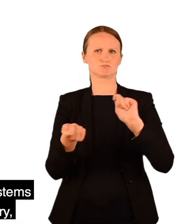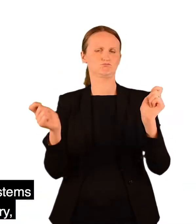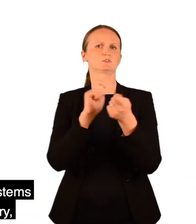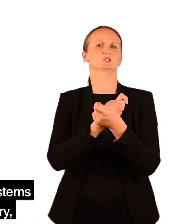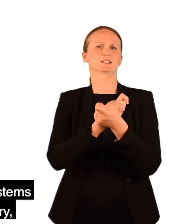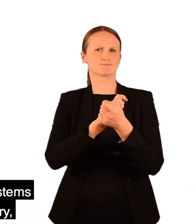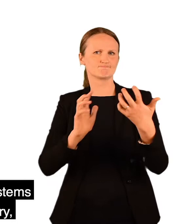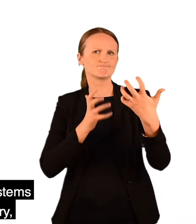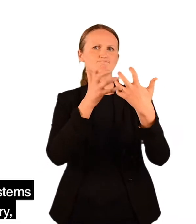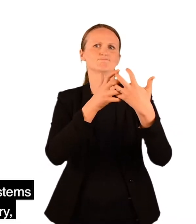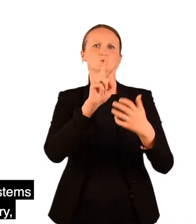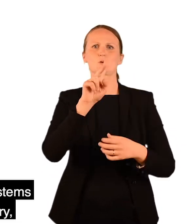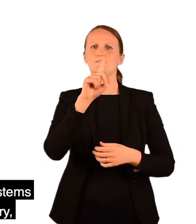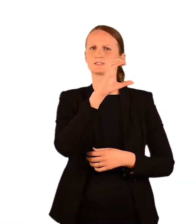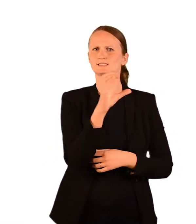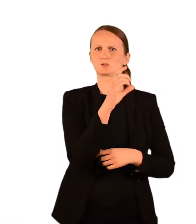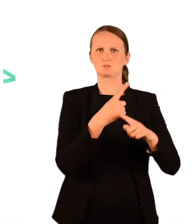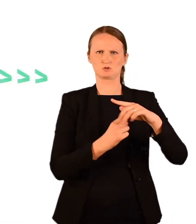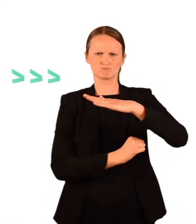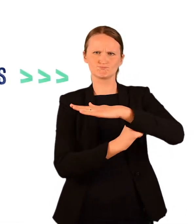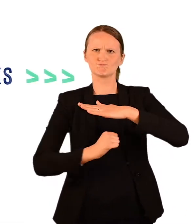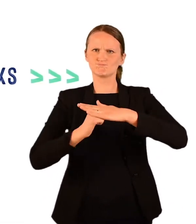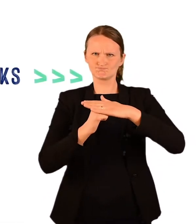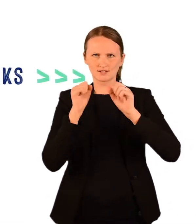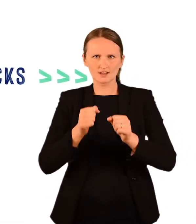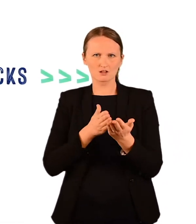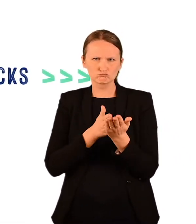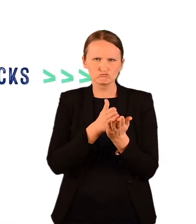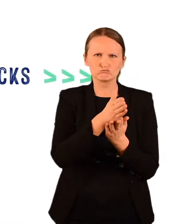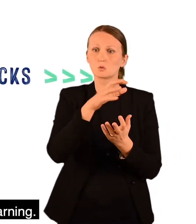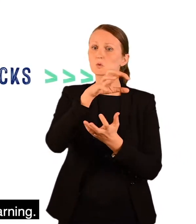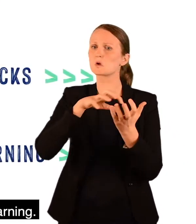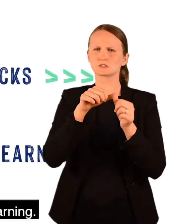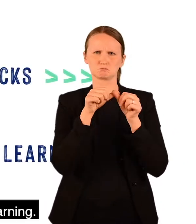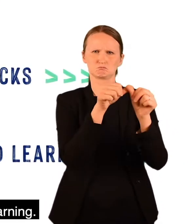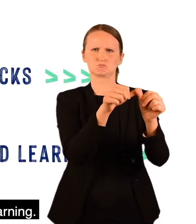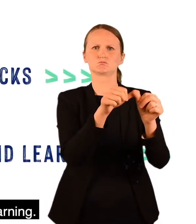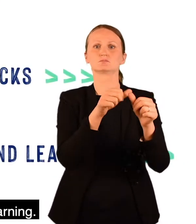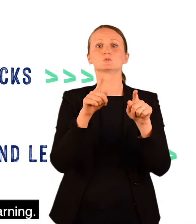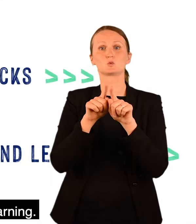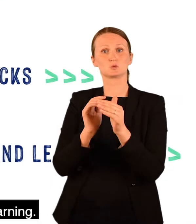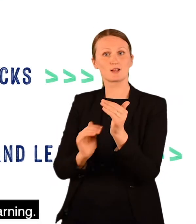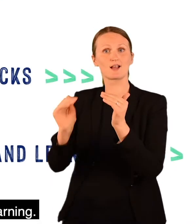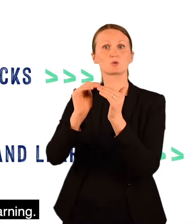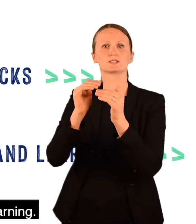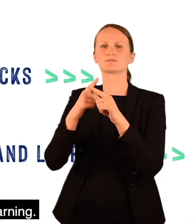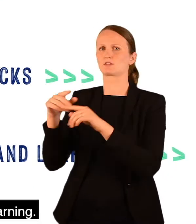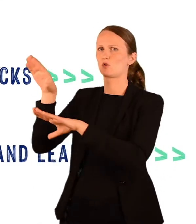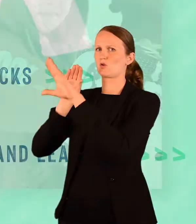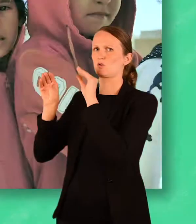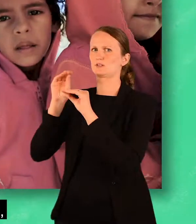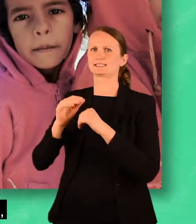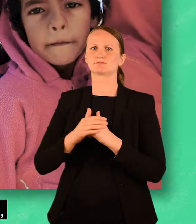they are fit for the 21st century, resilient to future shocks, and firmly focused on equity and